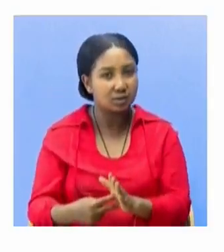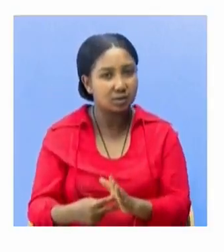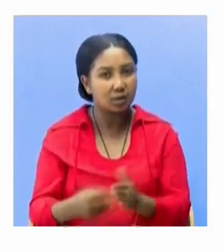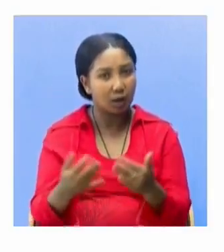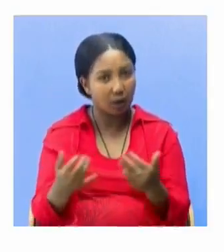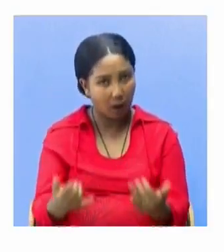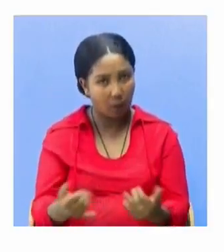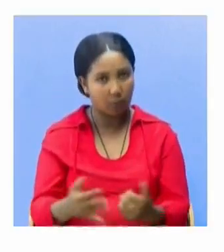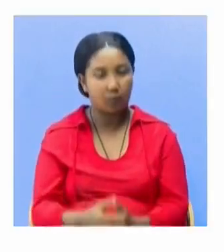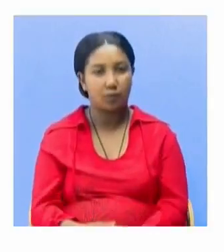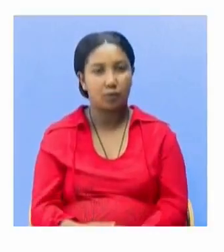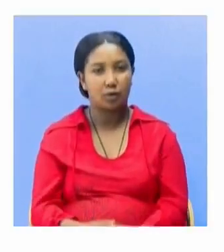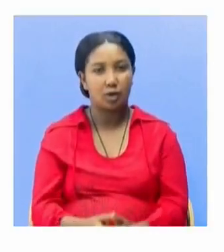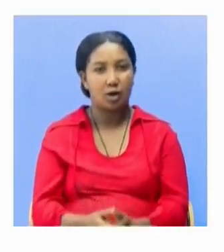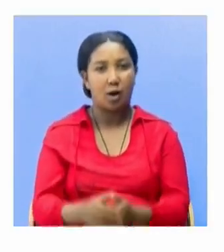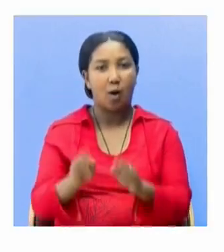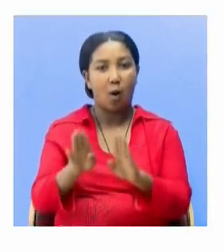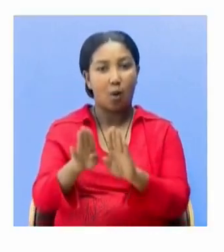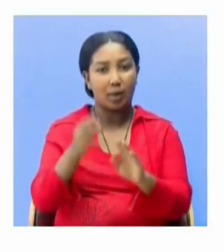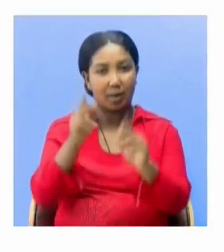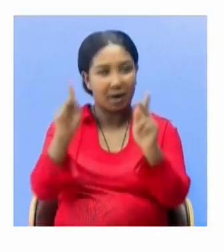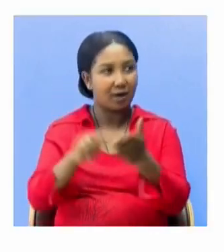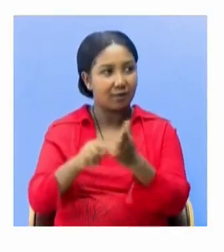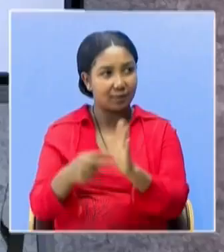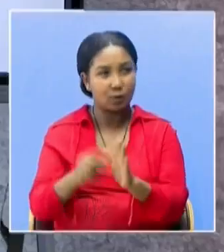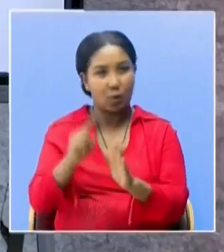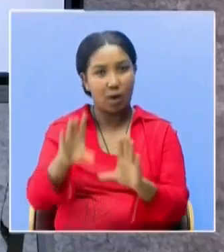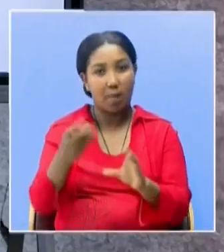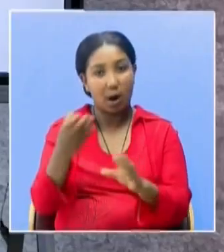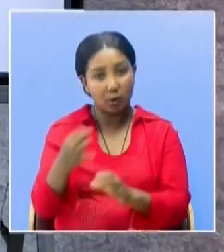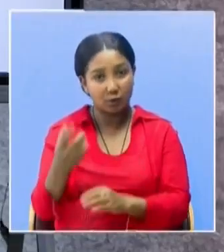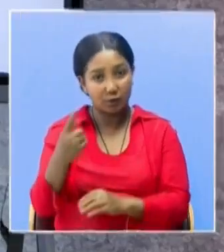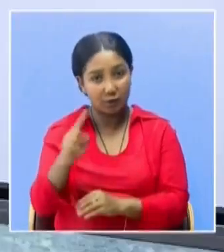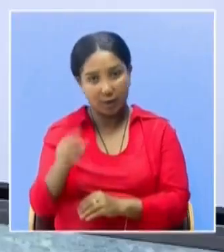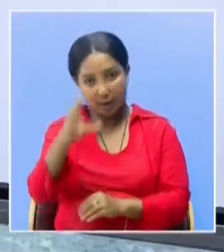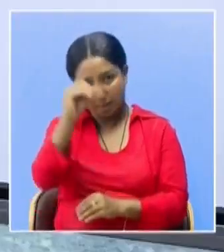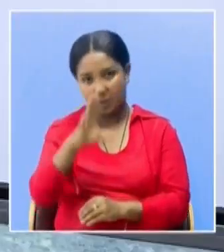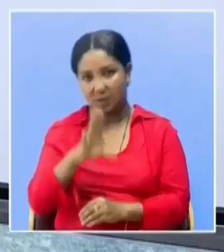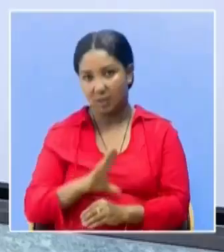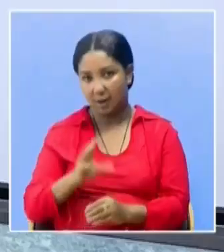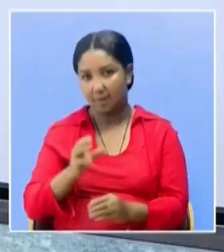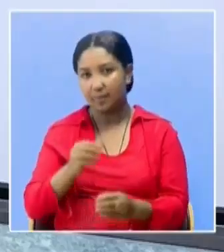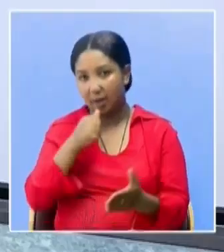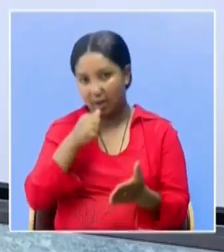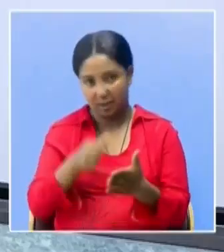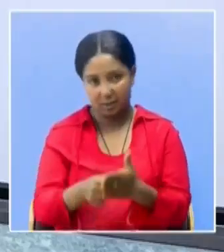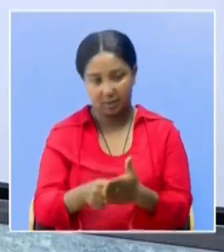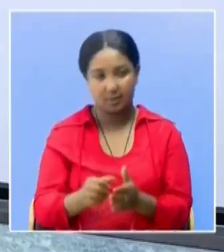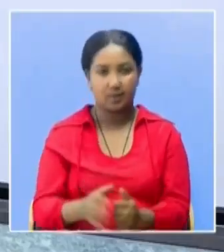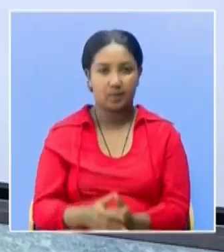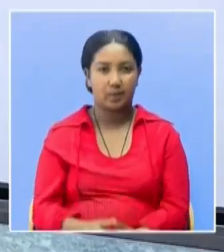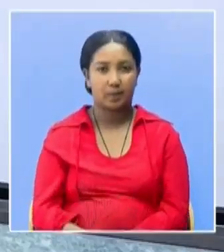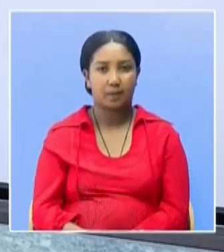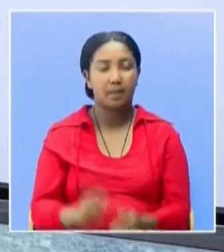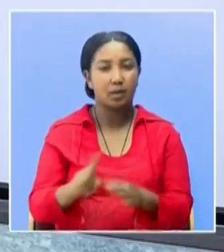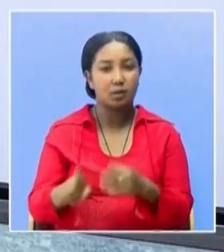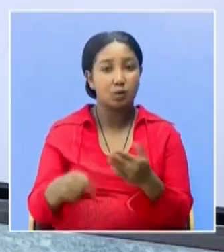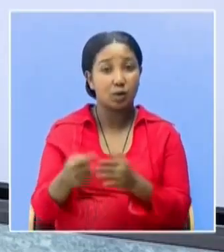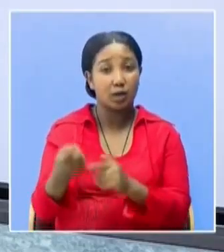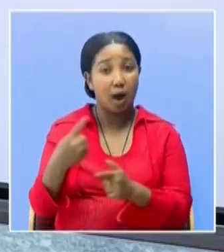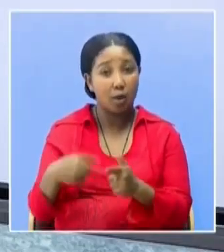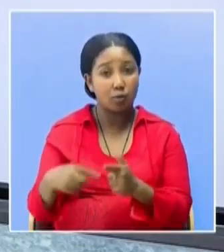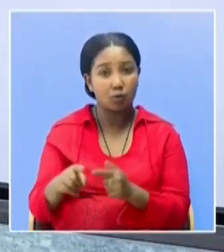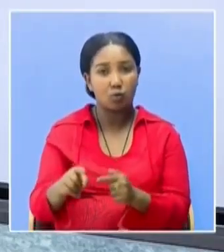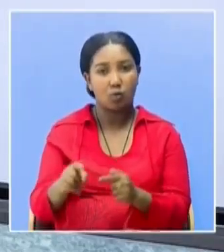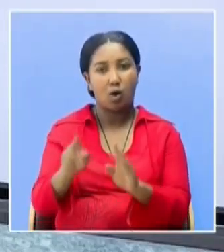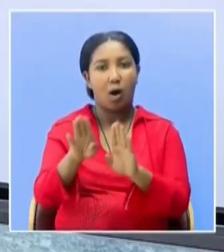Now, opening paragraph is one part of the personal letter or friend letter. So when it comes in the case